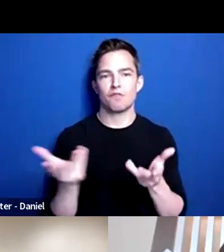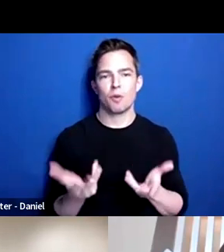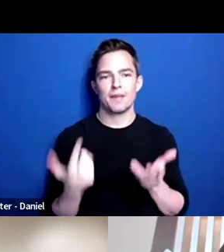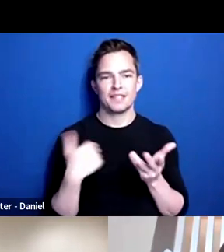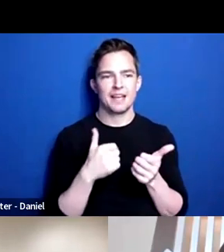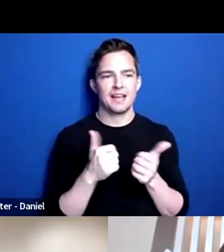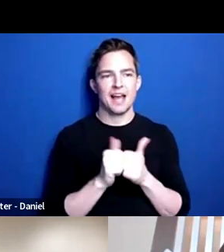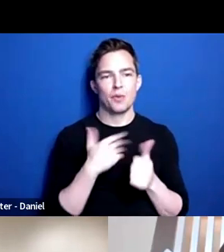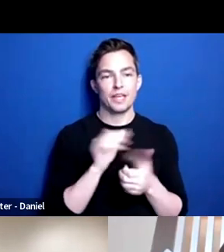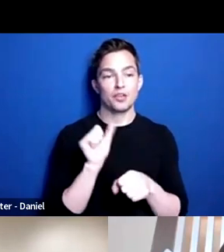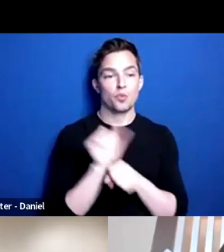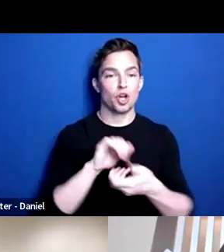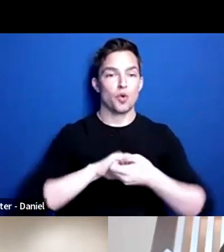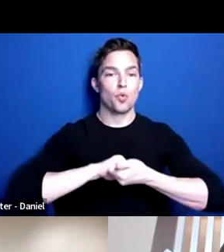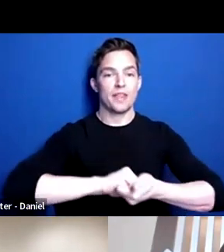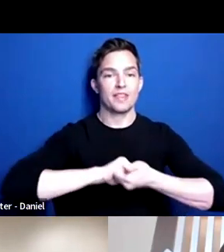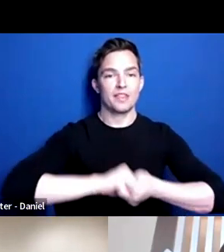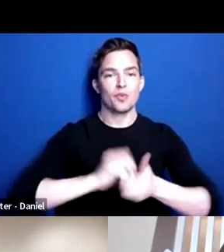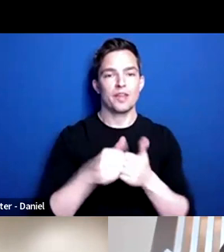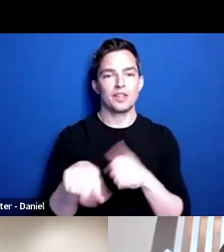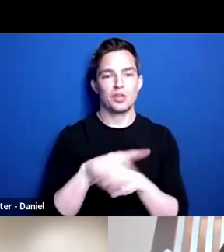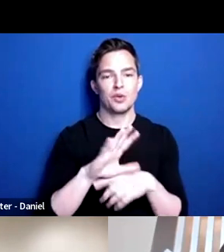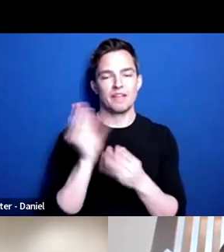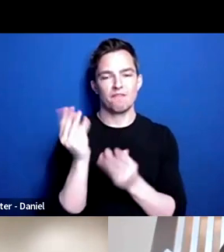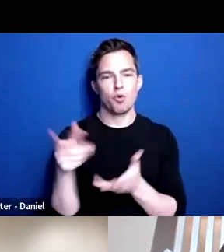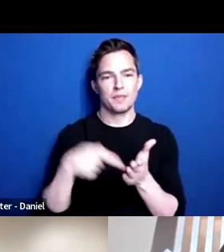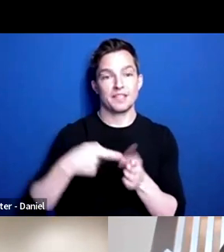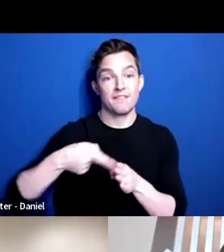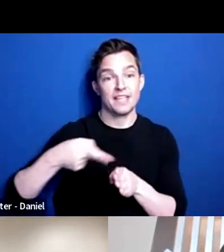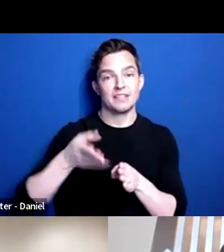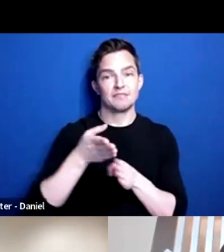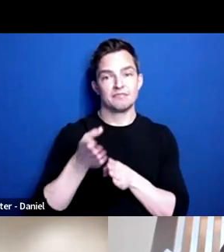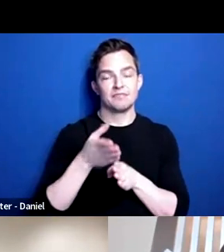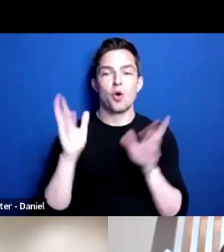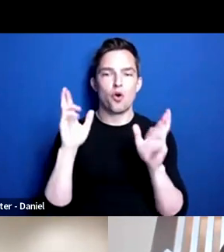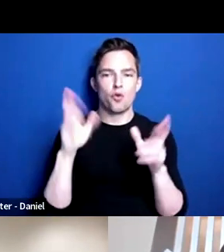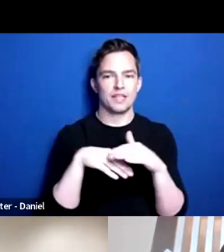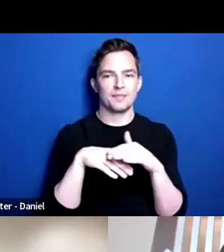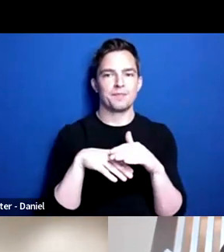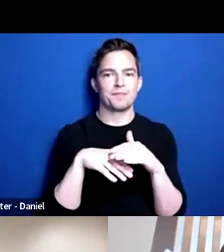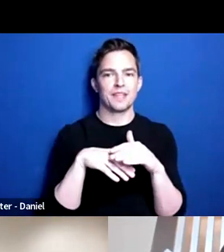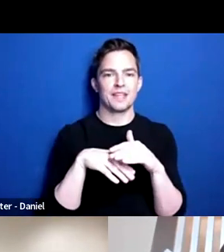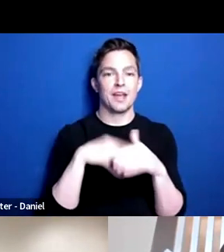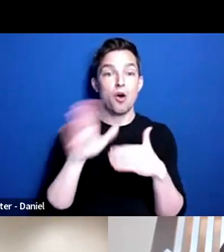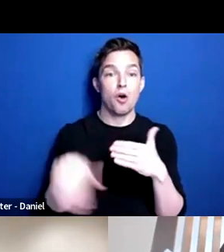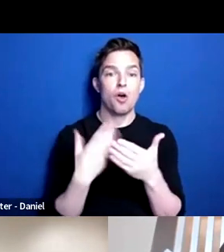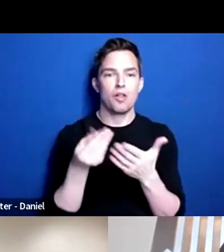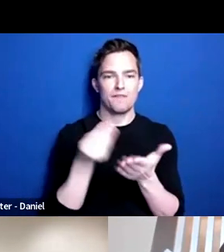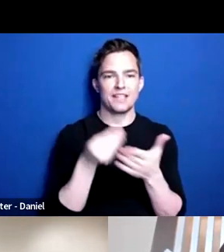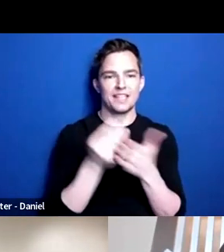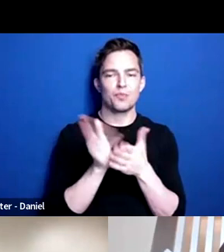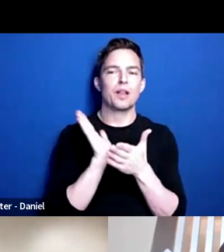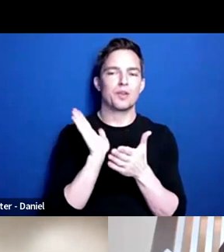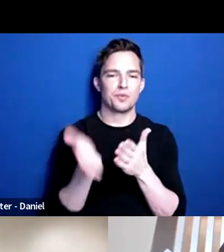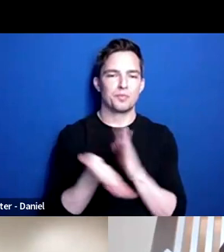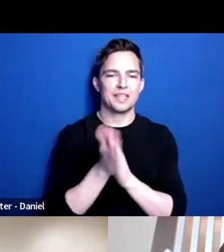we can work with you and inform the field of making, hopefully one day get into where all funding will be flexible. So